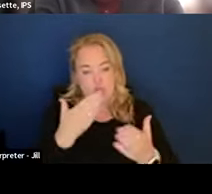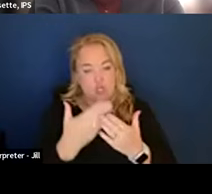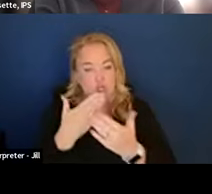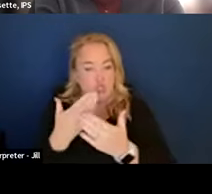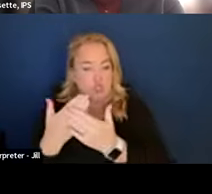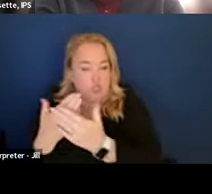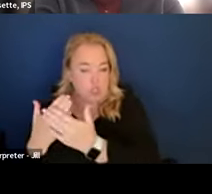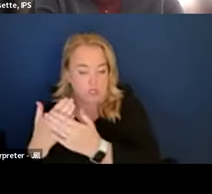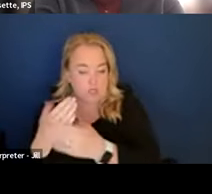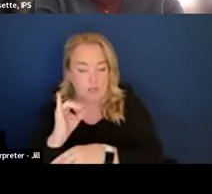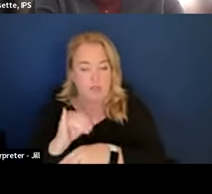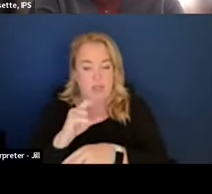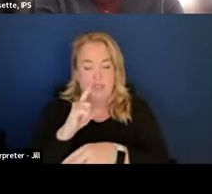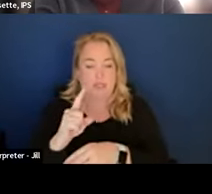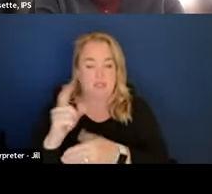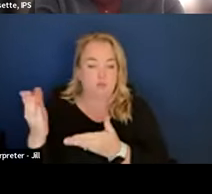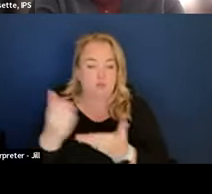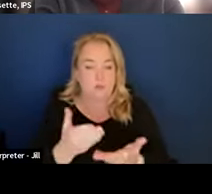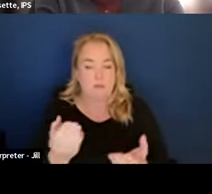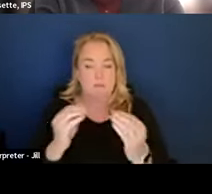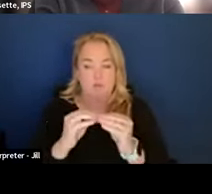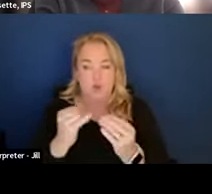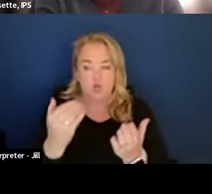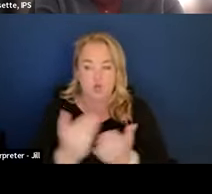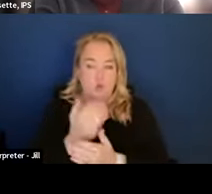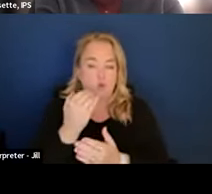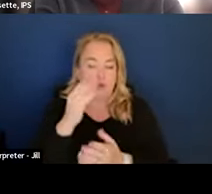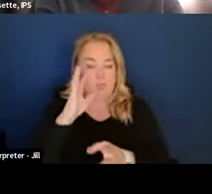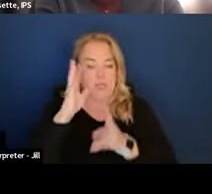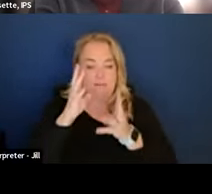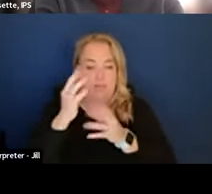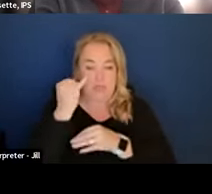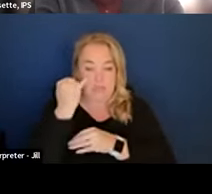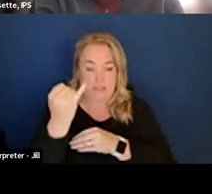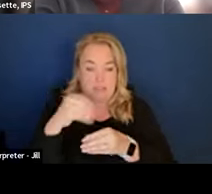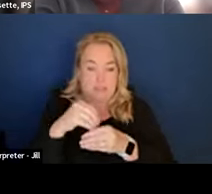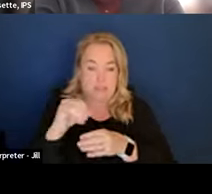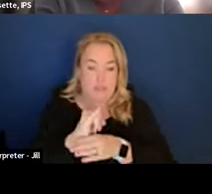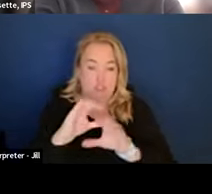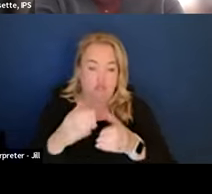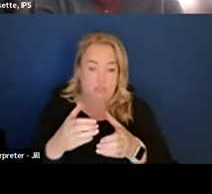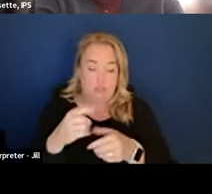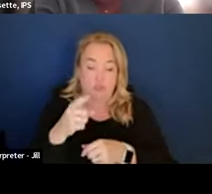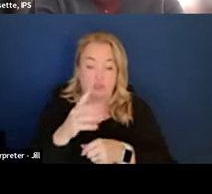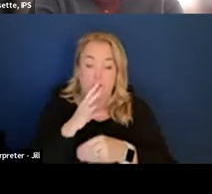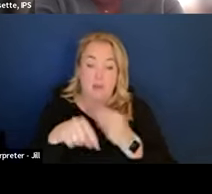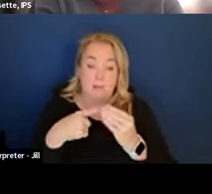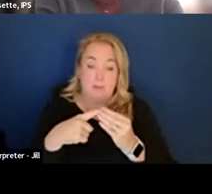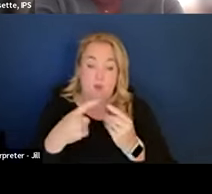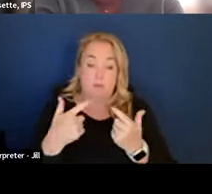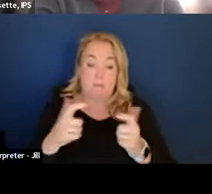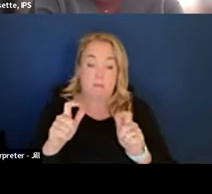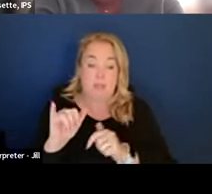And it's bringing new and innovative ideas into our industry. So you're talking about a major infrastructure